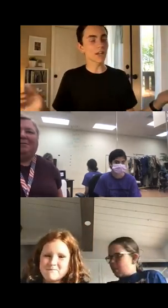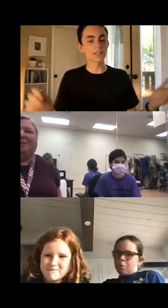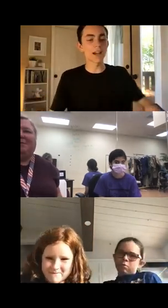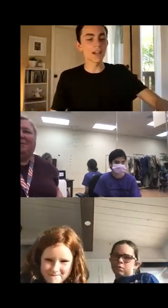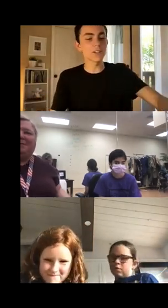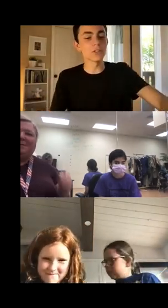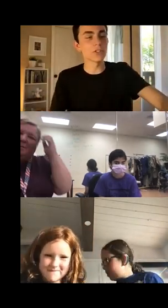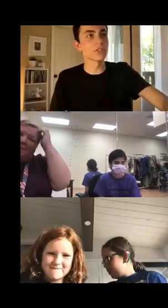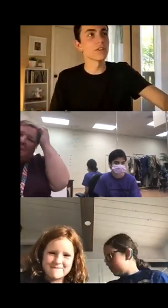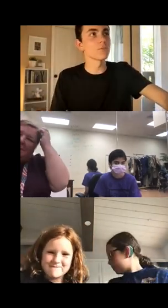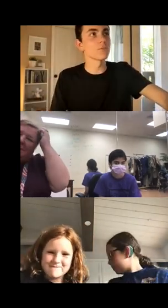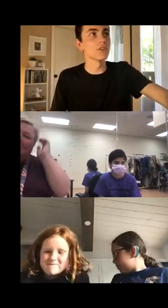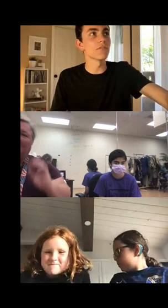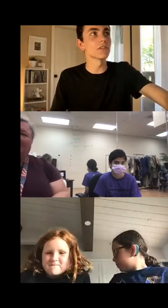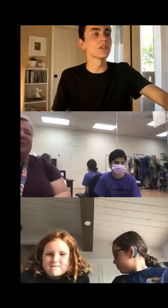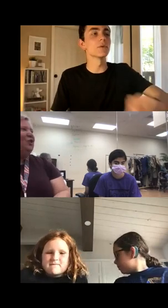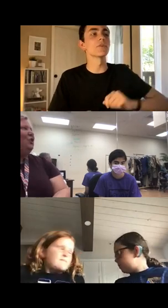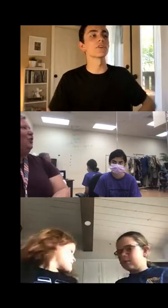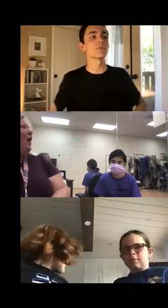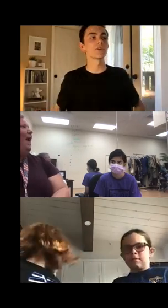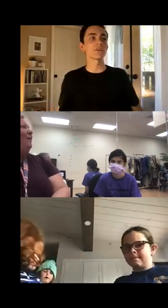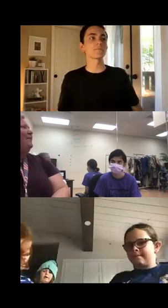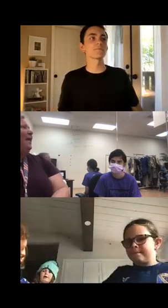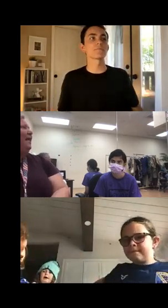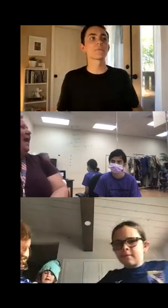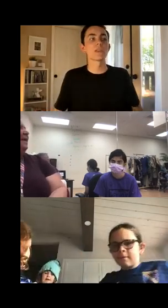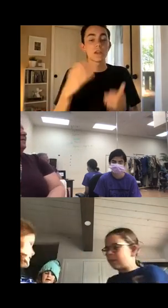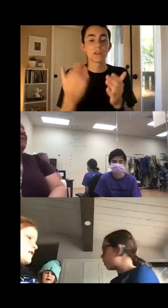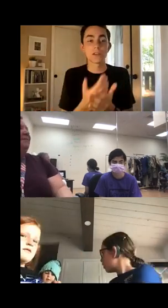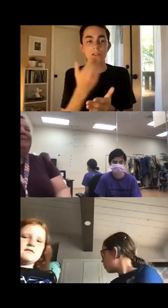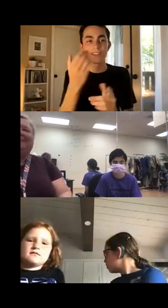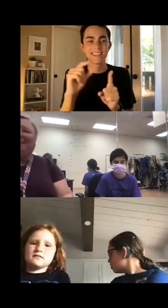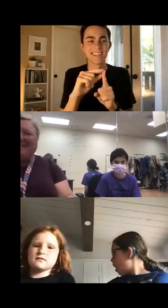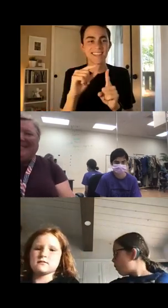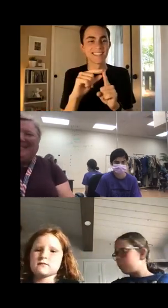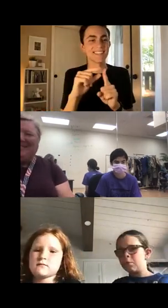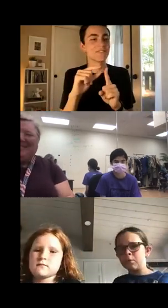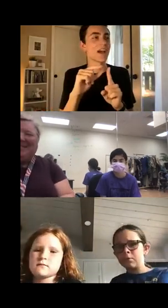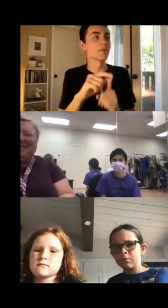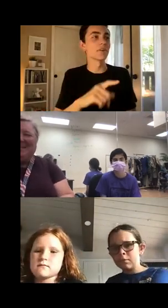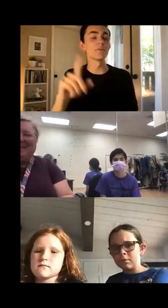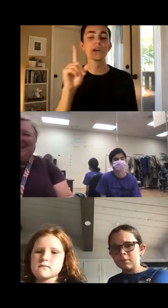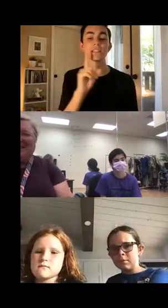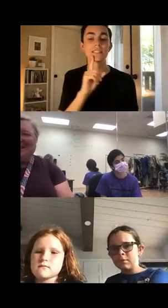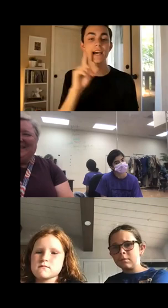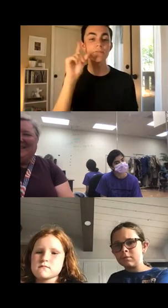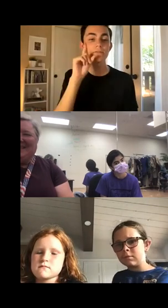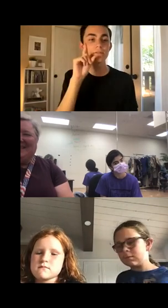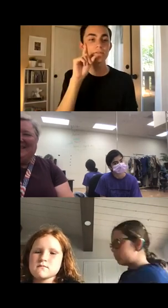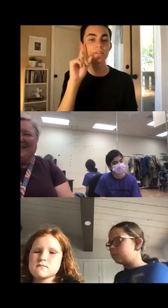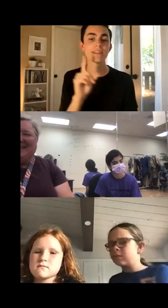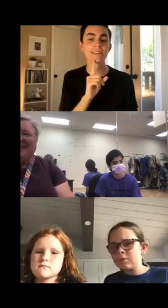Oh, and I actually tricked you this. We do have a little bit more vocabulary. Quiet, we're taking a class. New vocabulary. We got